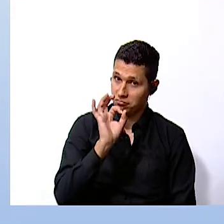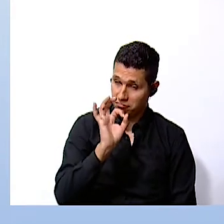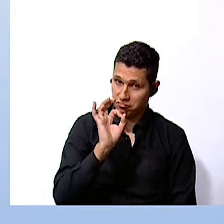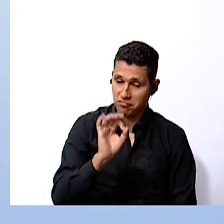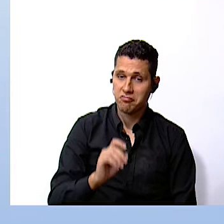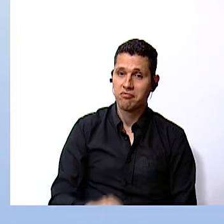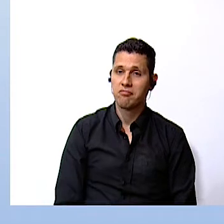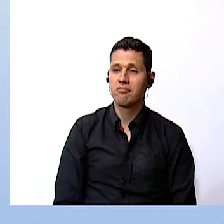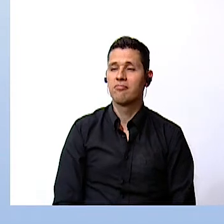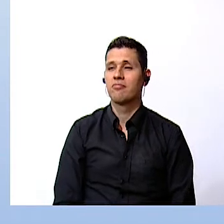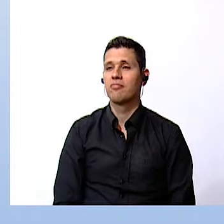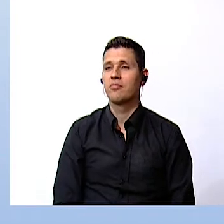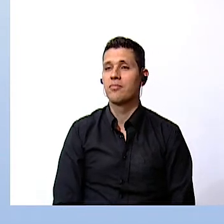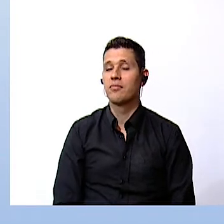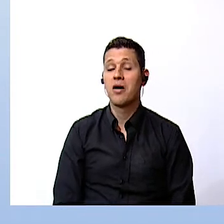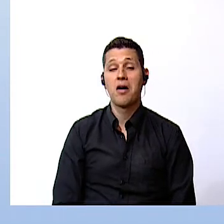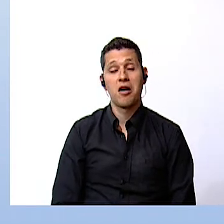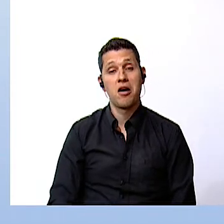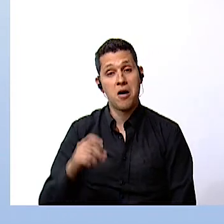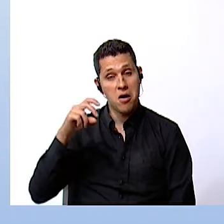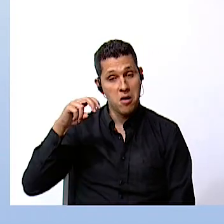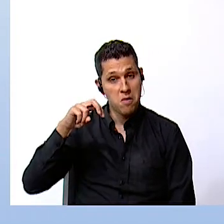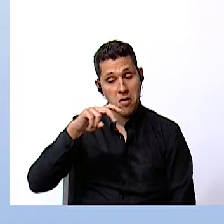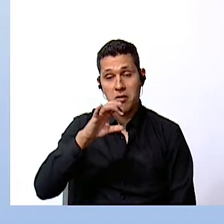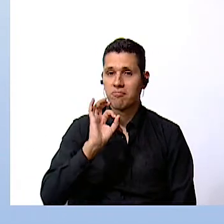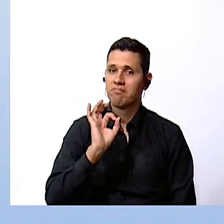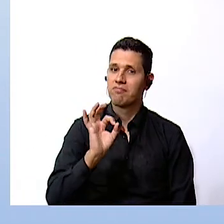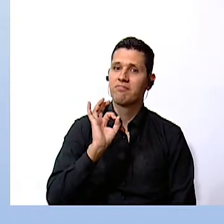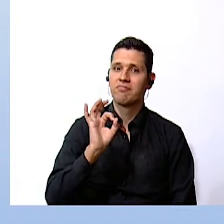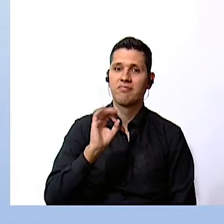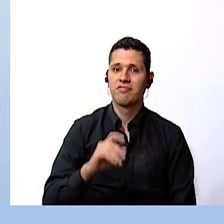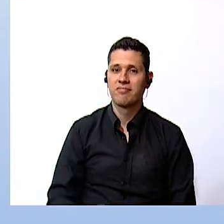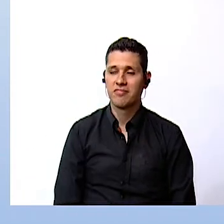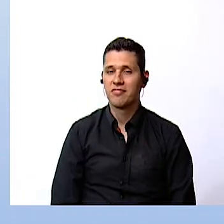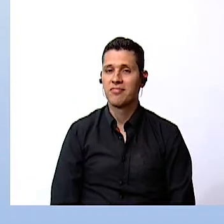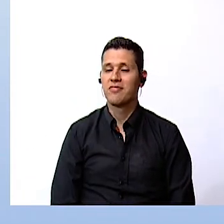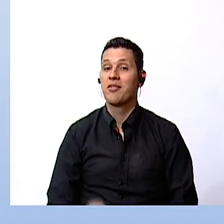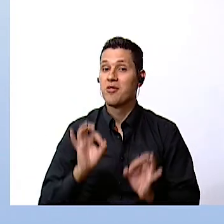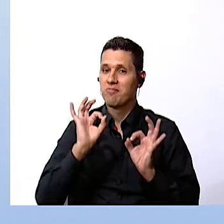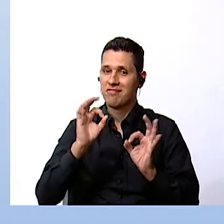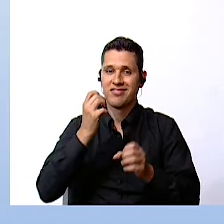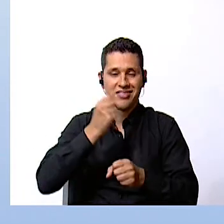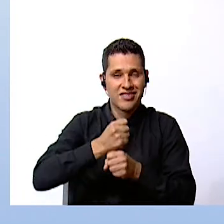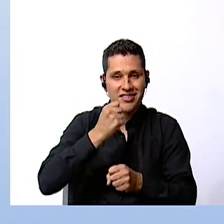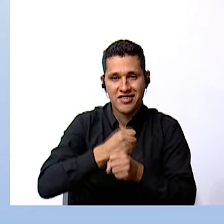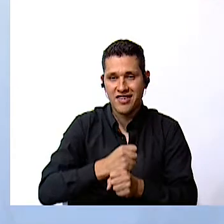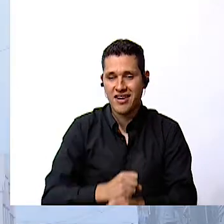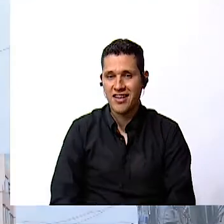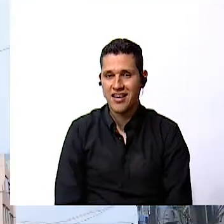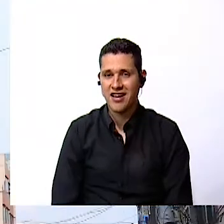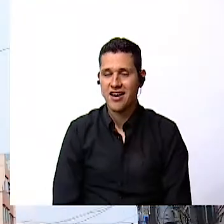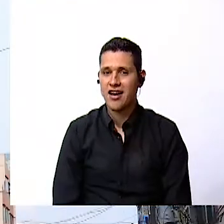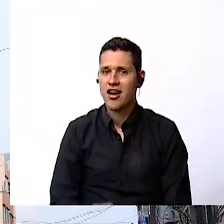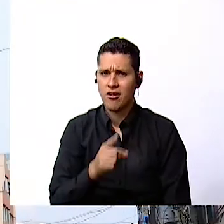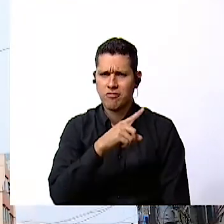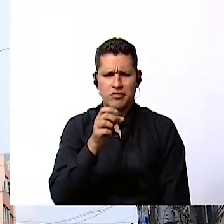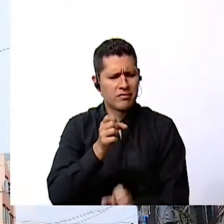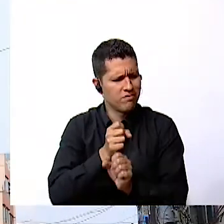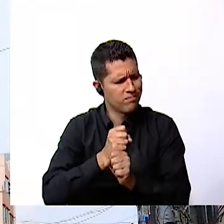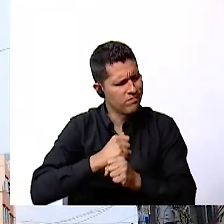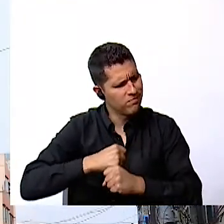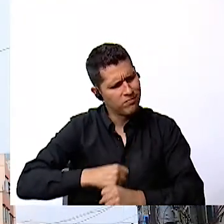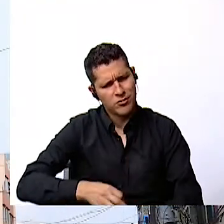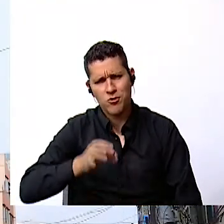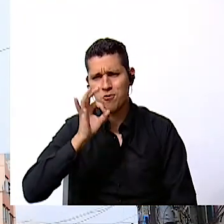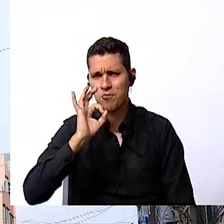Okay, relaxing, walking, and planting. Well done, Maria. Good job. You did a wonderful